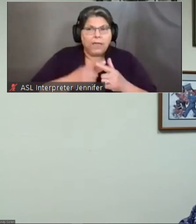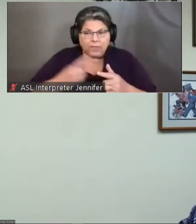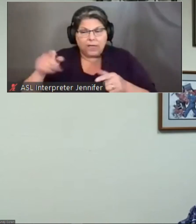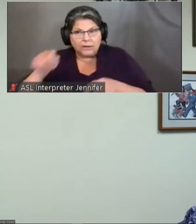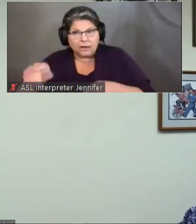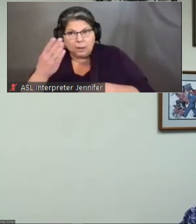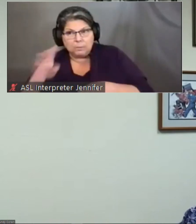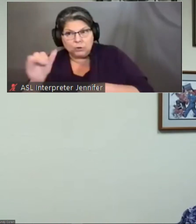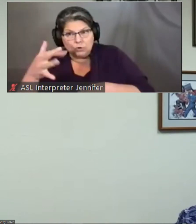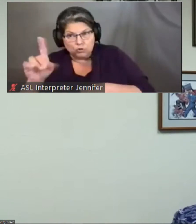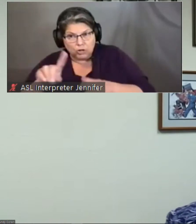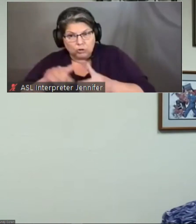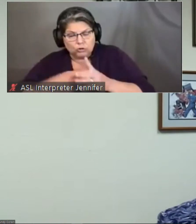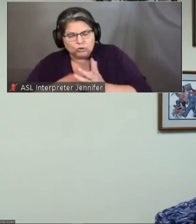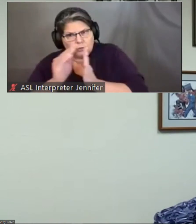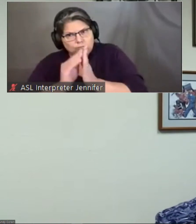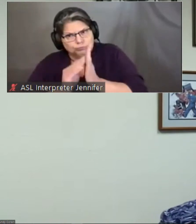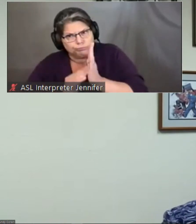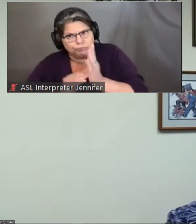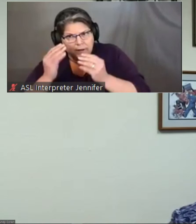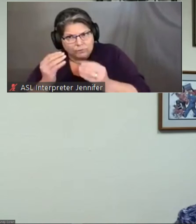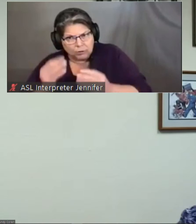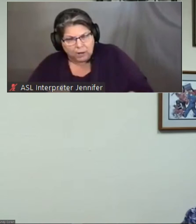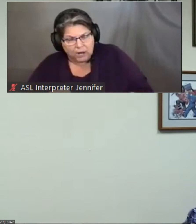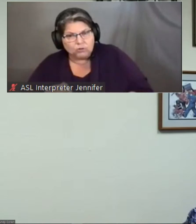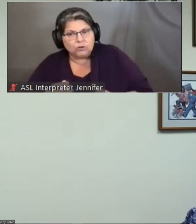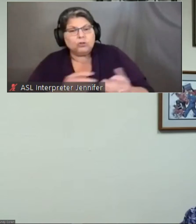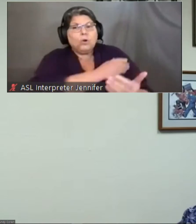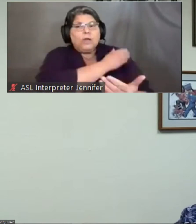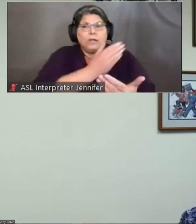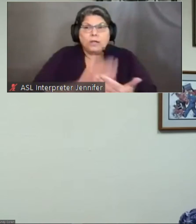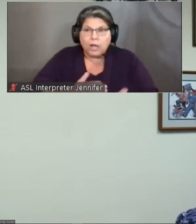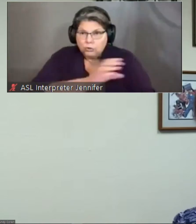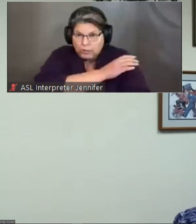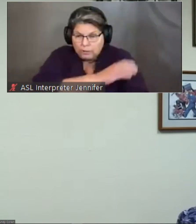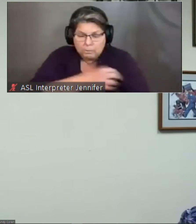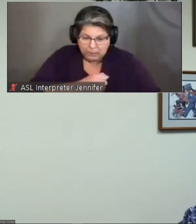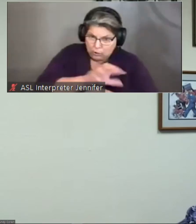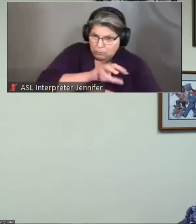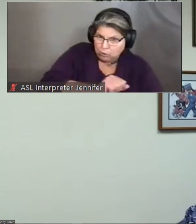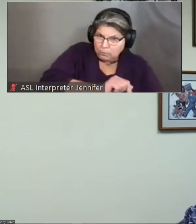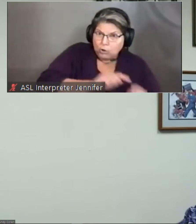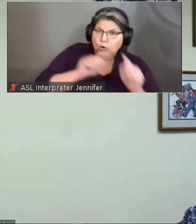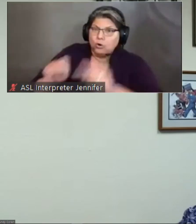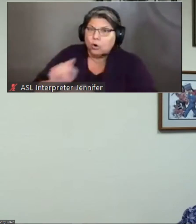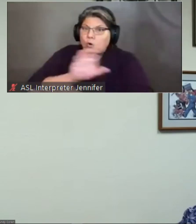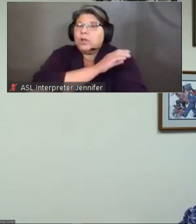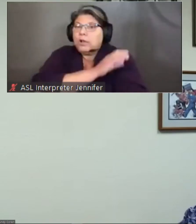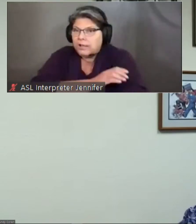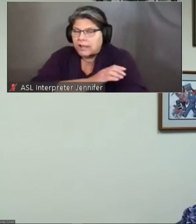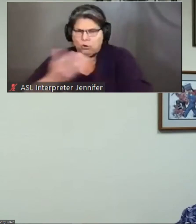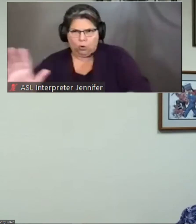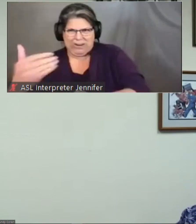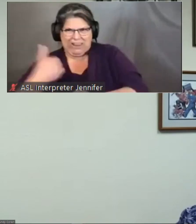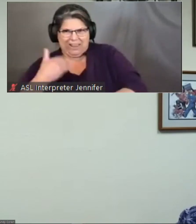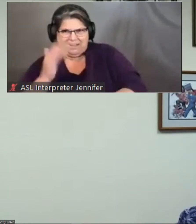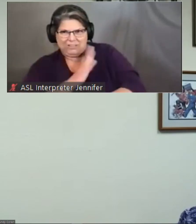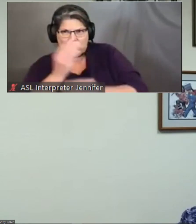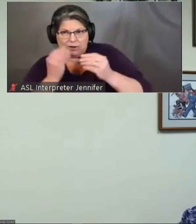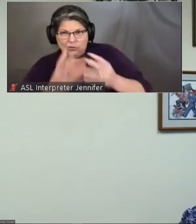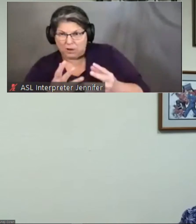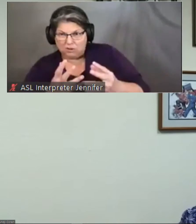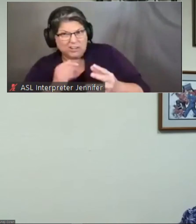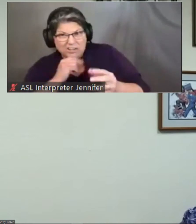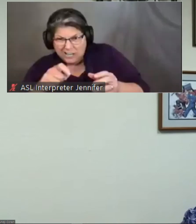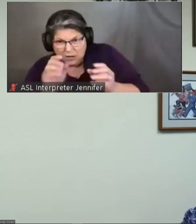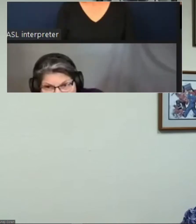So when they arrive at the clinic, their information is known. And if not, more can be input at the site of the clinic. And it